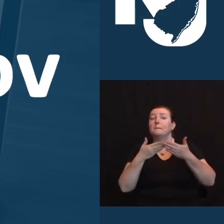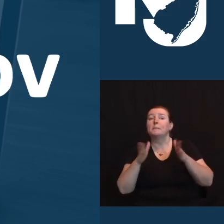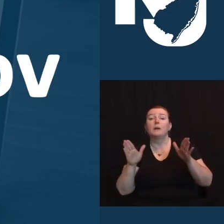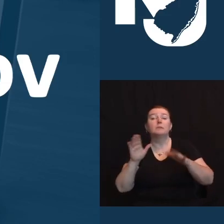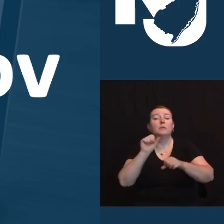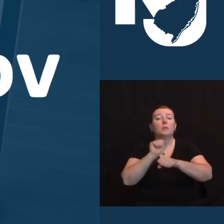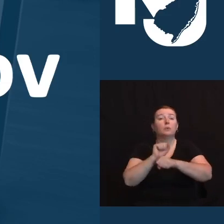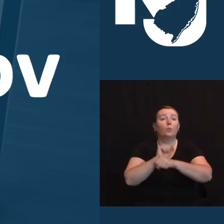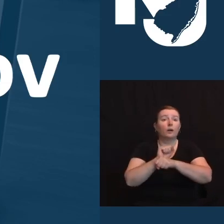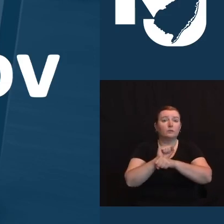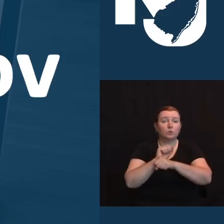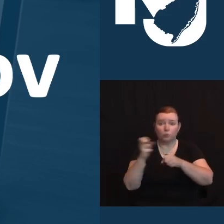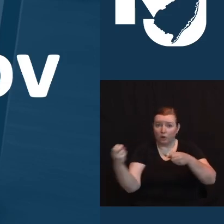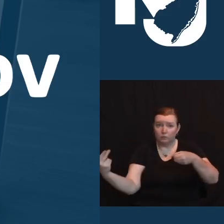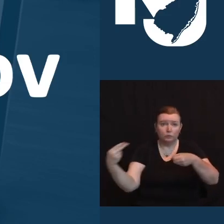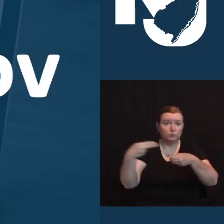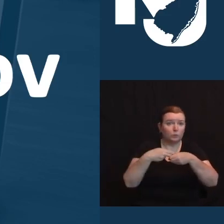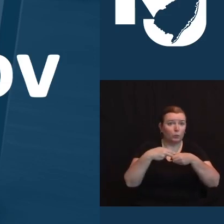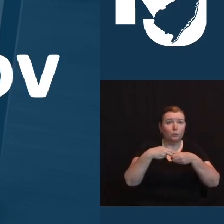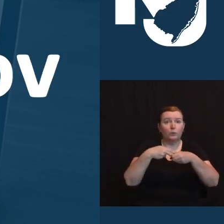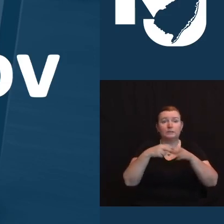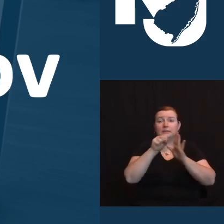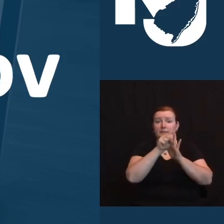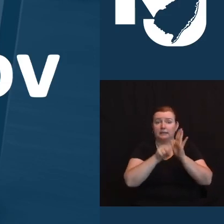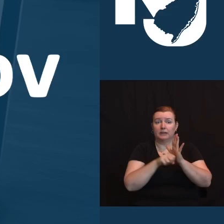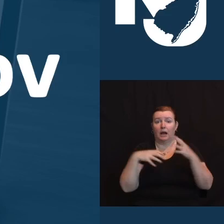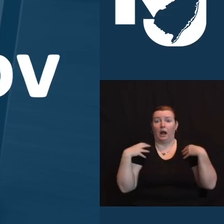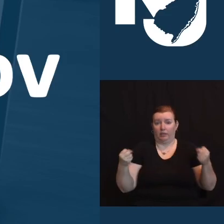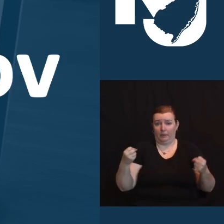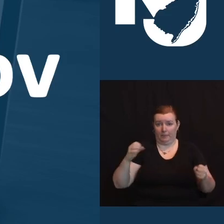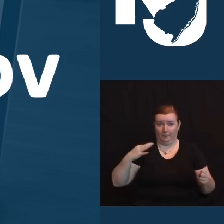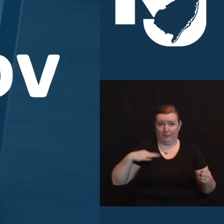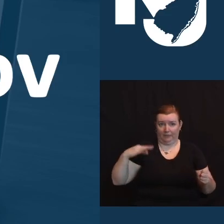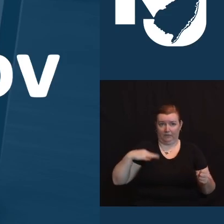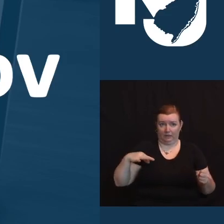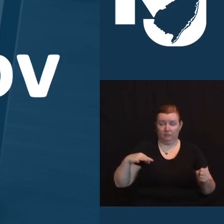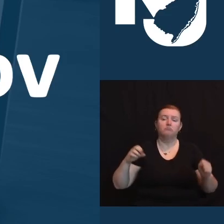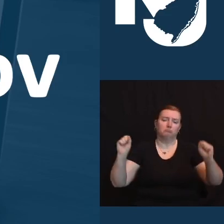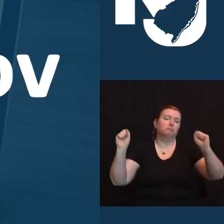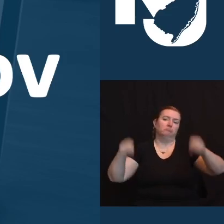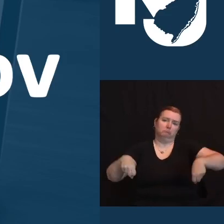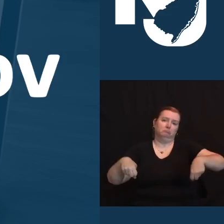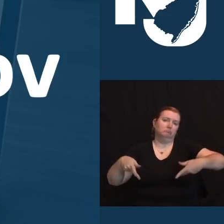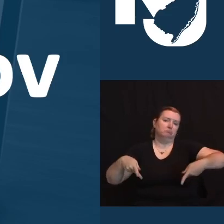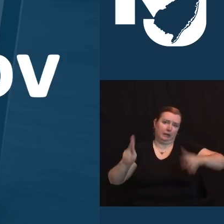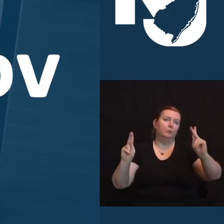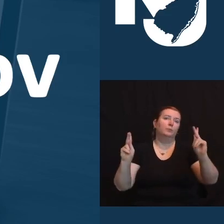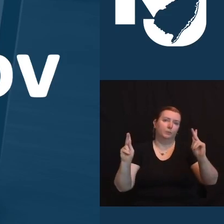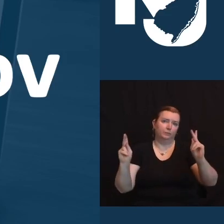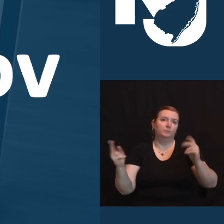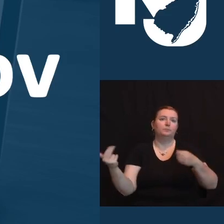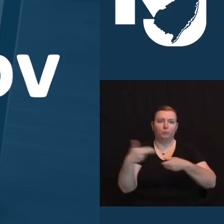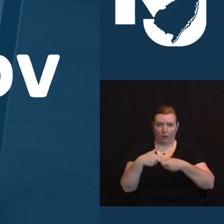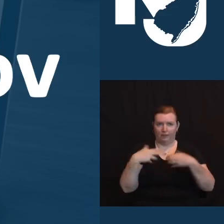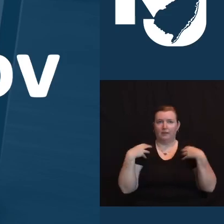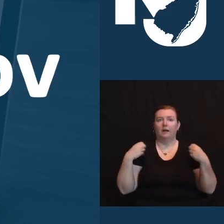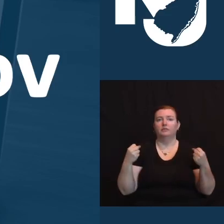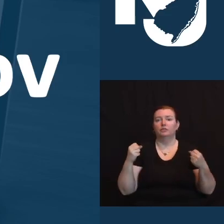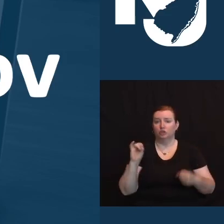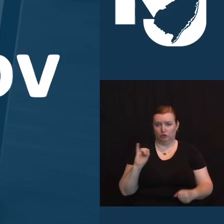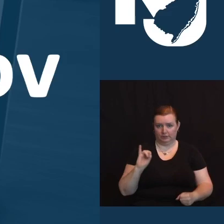state health benefits plan to immediately enroll upon hire instead of waiting 60 days. Previously,